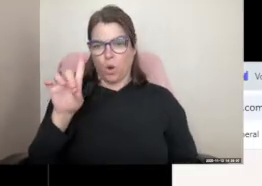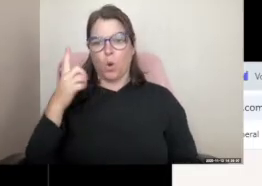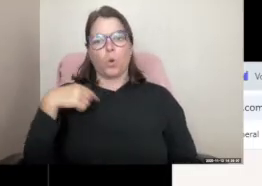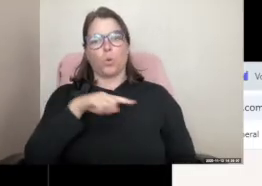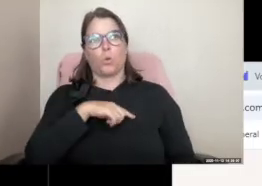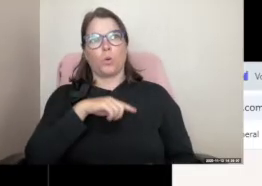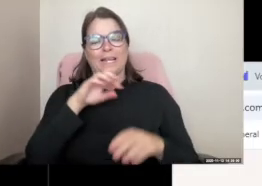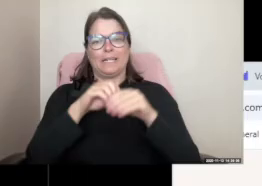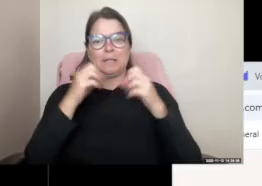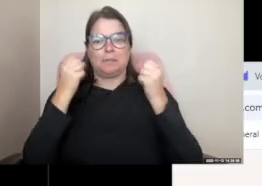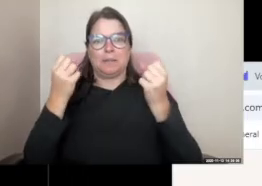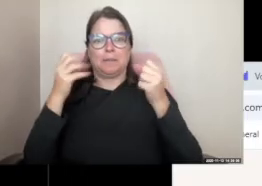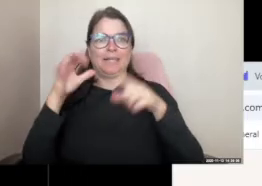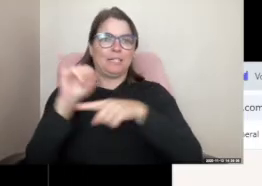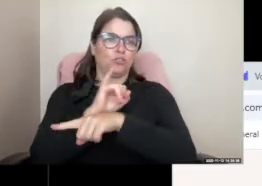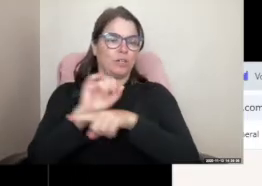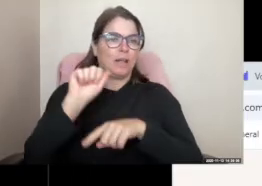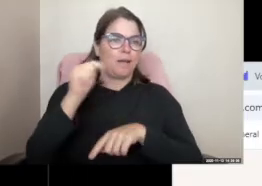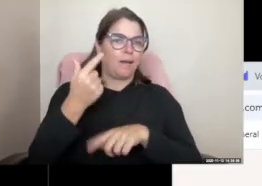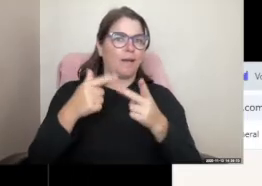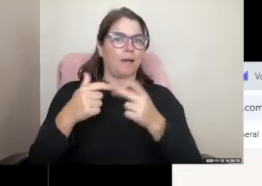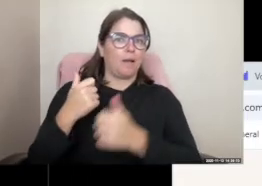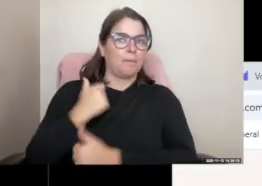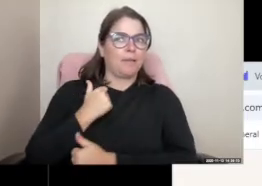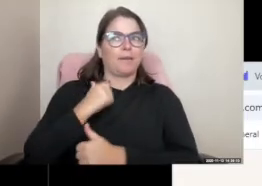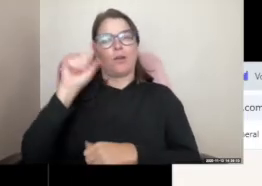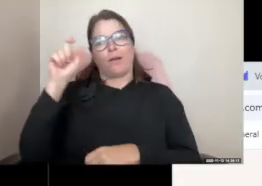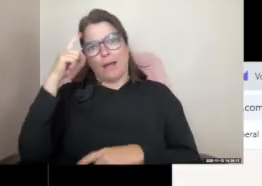core in the off-road segment, because I do think it's important.